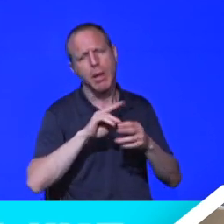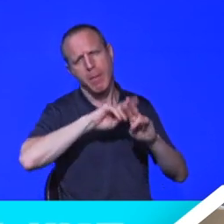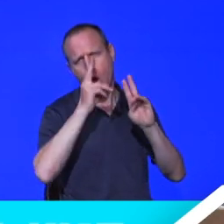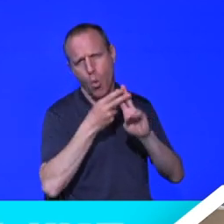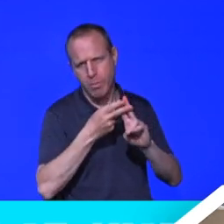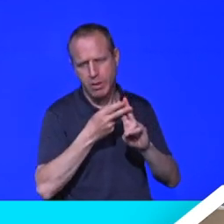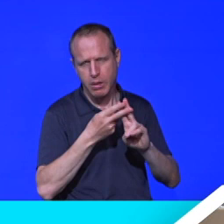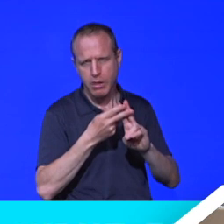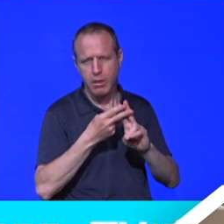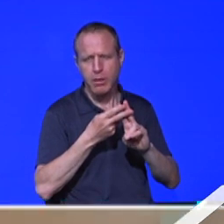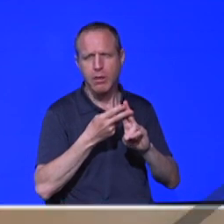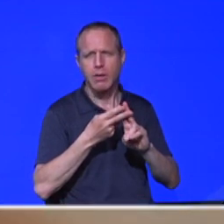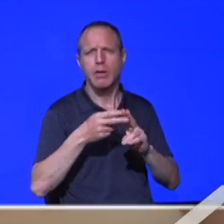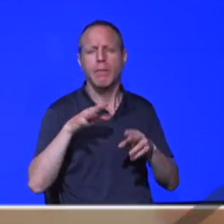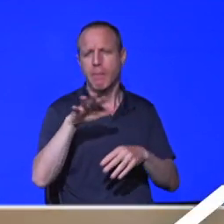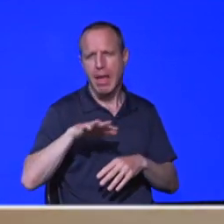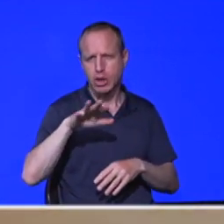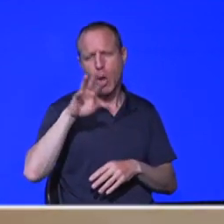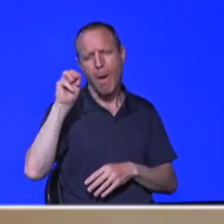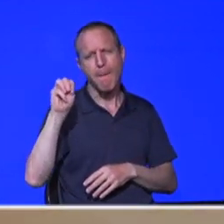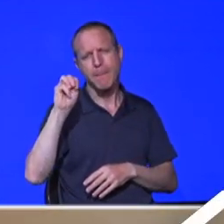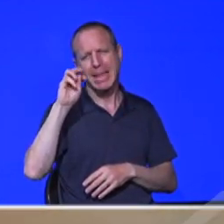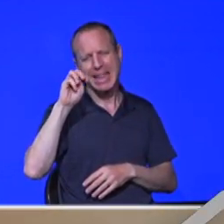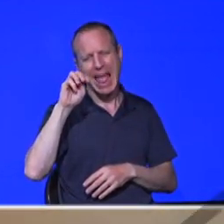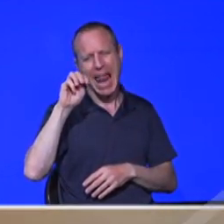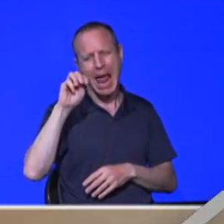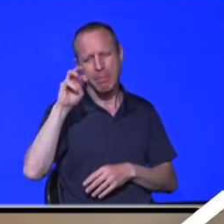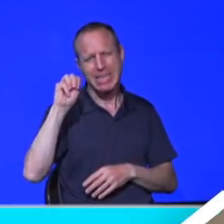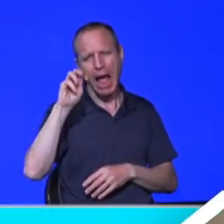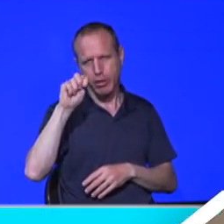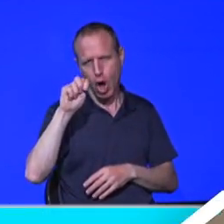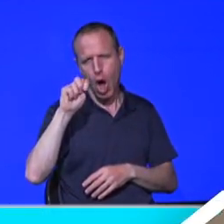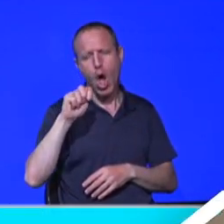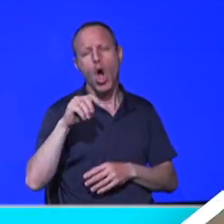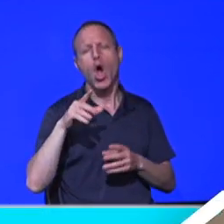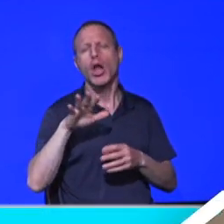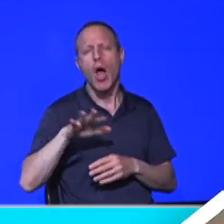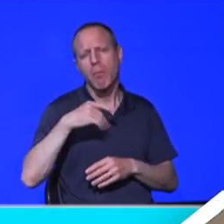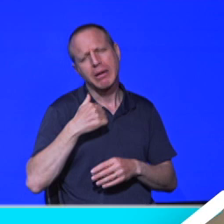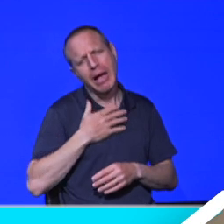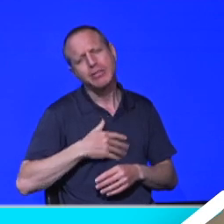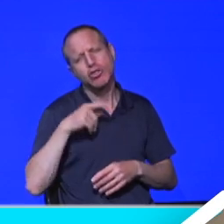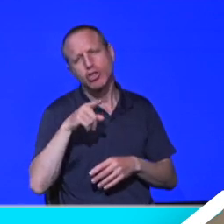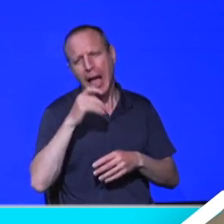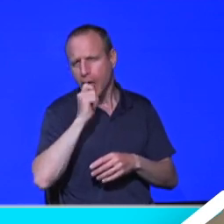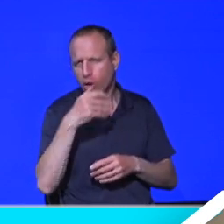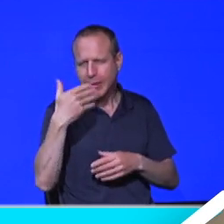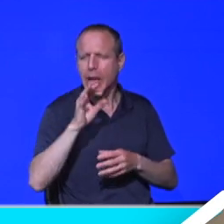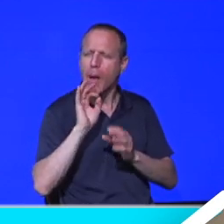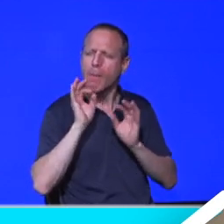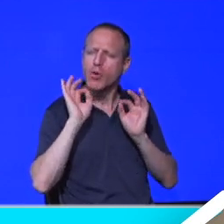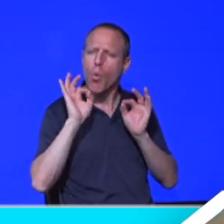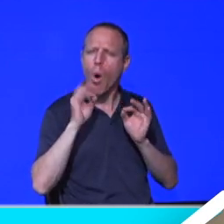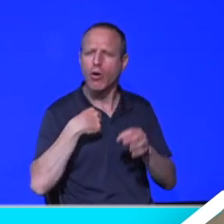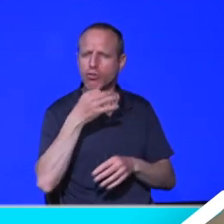international and by regions like the Middle East, Europe, and I wanted to ask her something like special. And I asked her